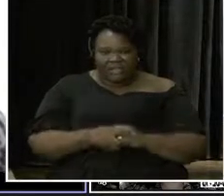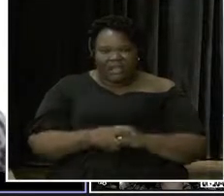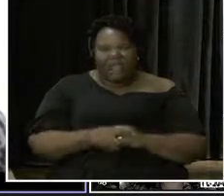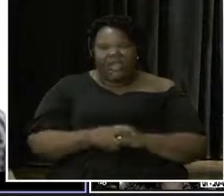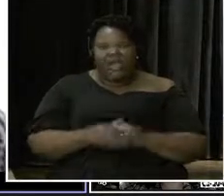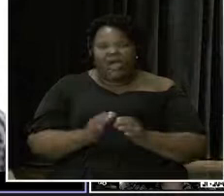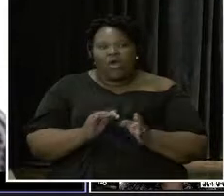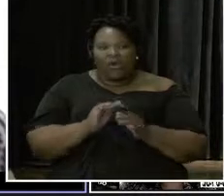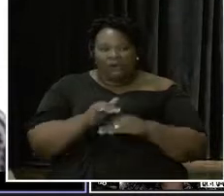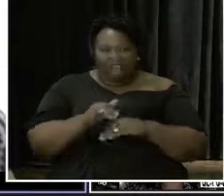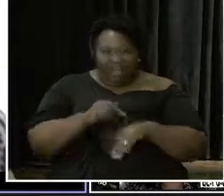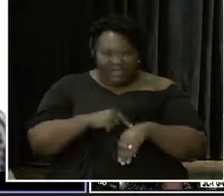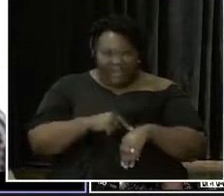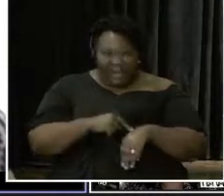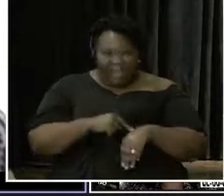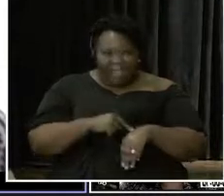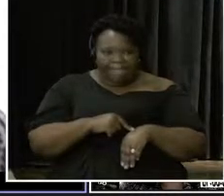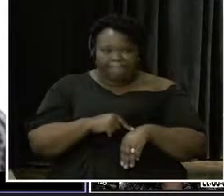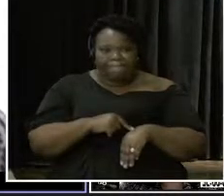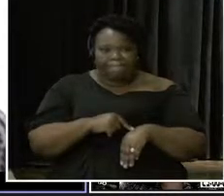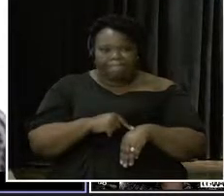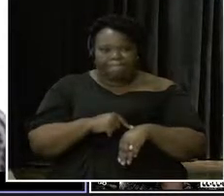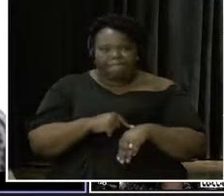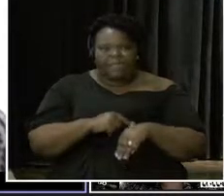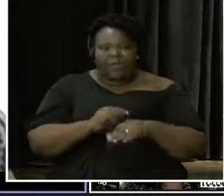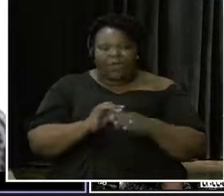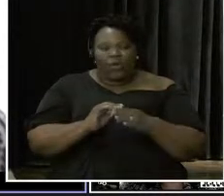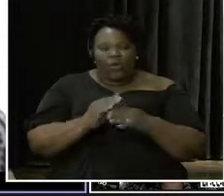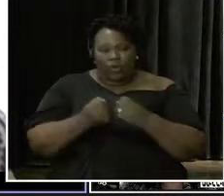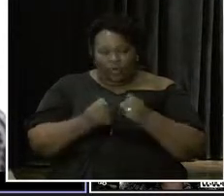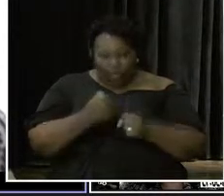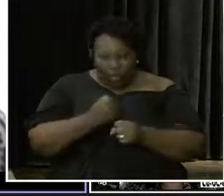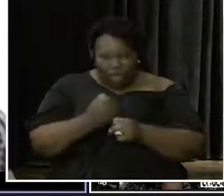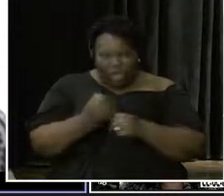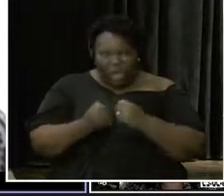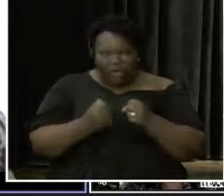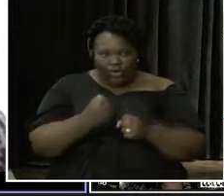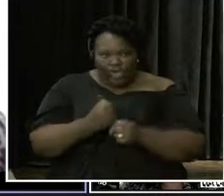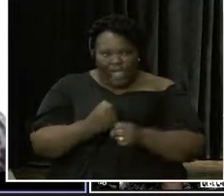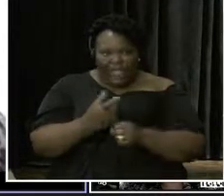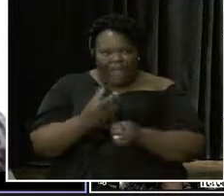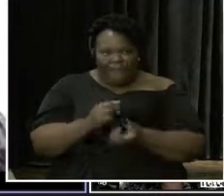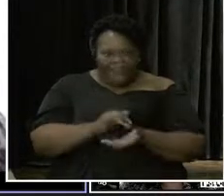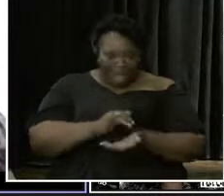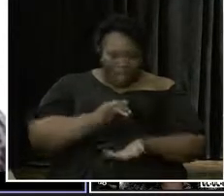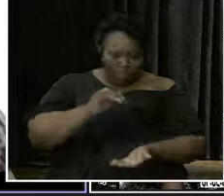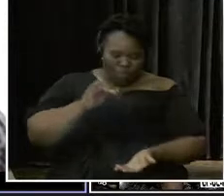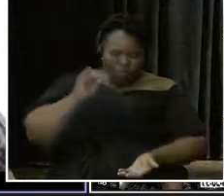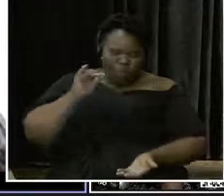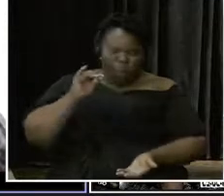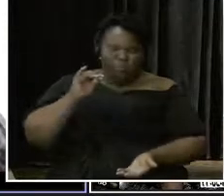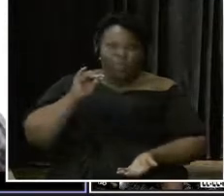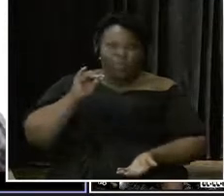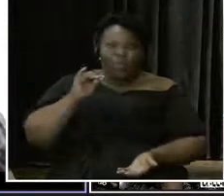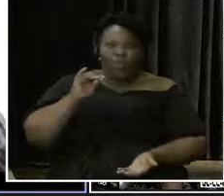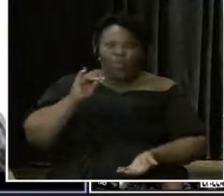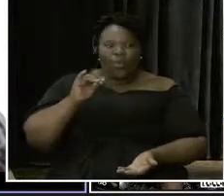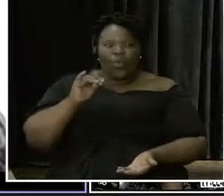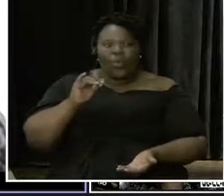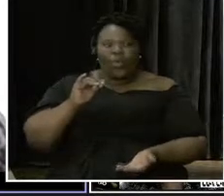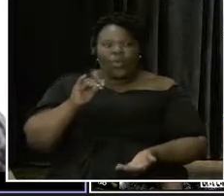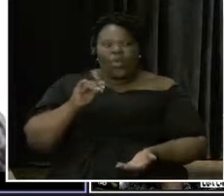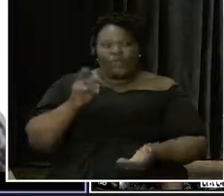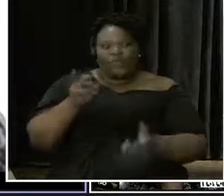overtime, which we know is a year-on-year exorbitant cost for the municipality, specifically in